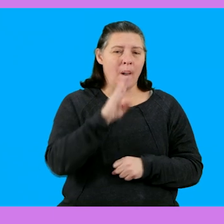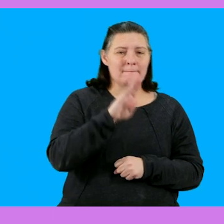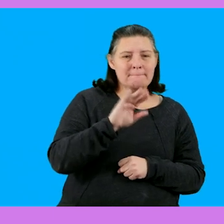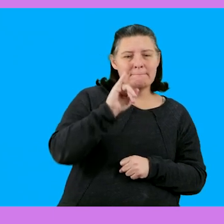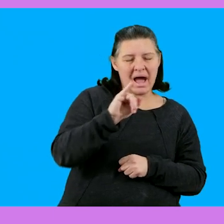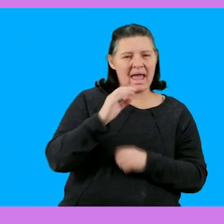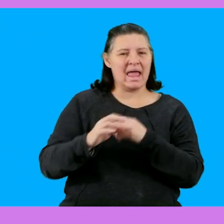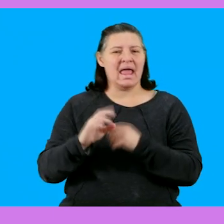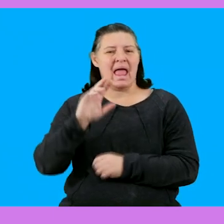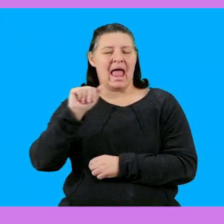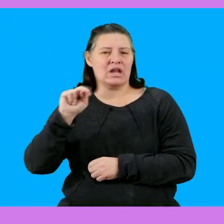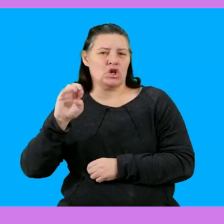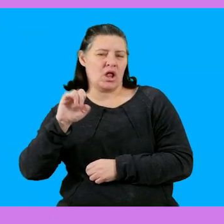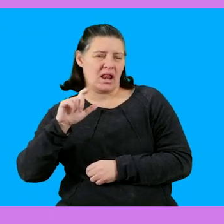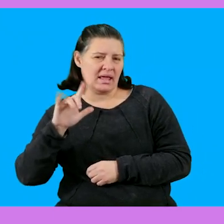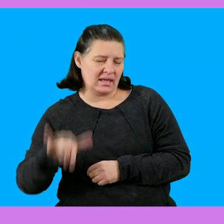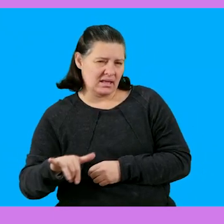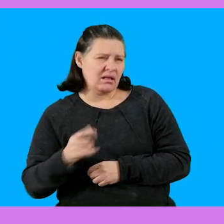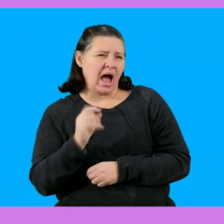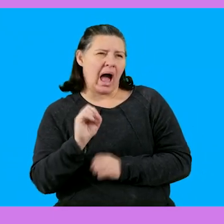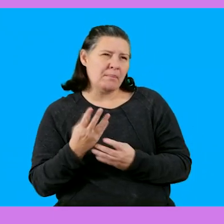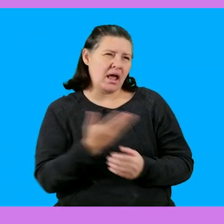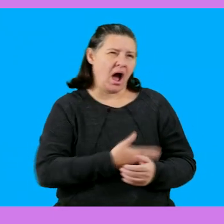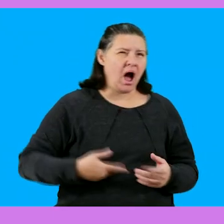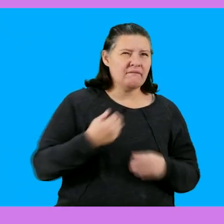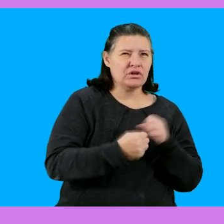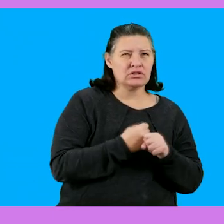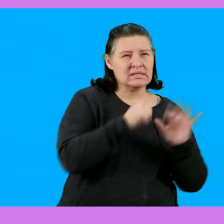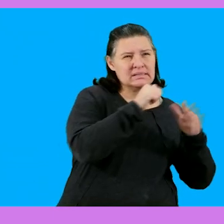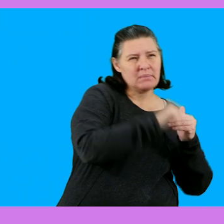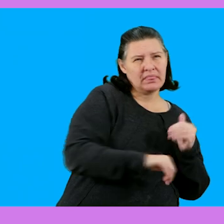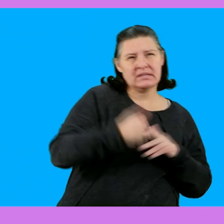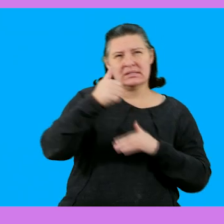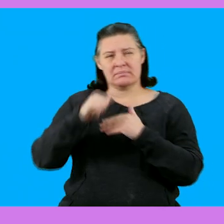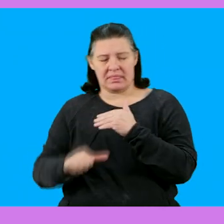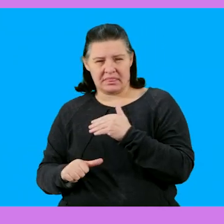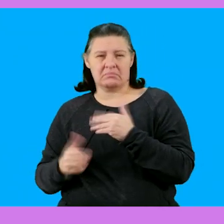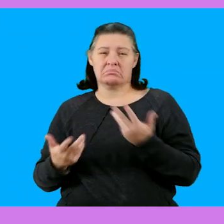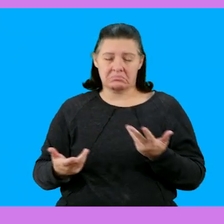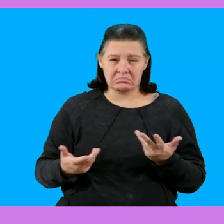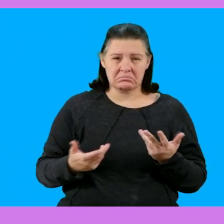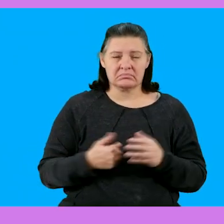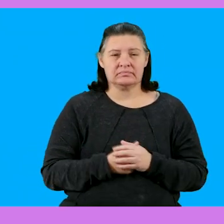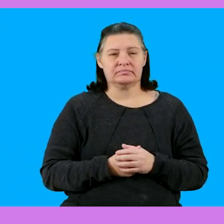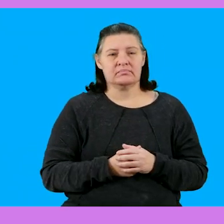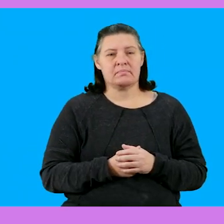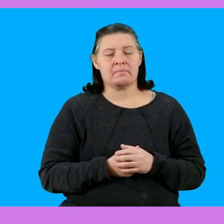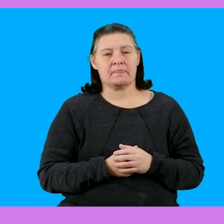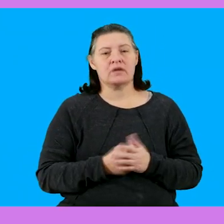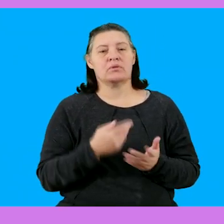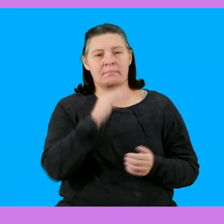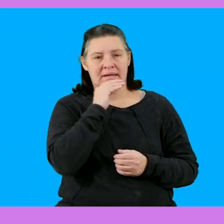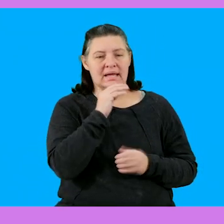biannually, you ask yourself, okay, how many half a years in a year? So here, if it is frequency of interest added for 1 year, it will